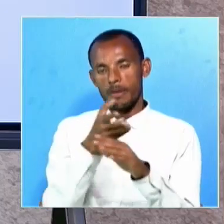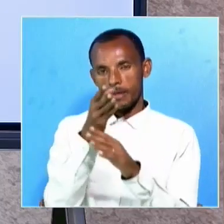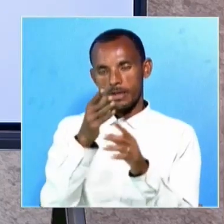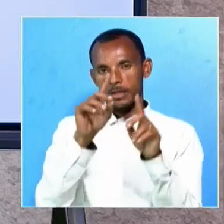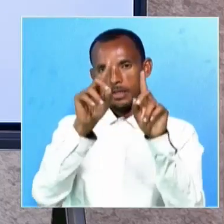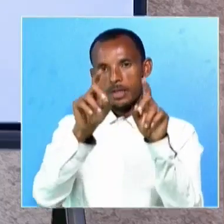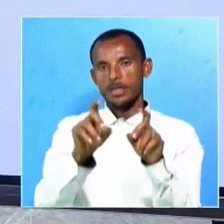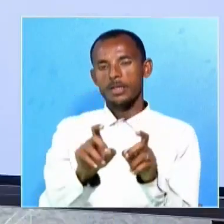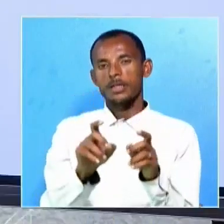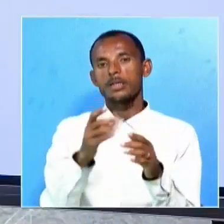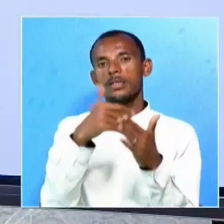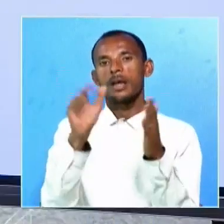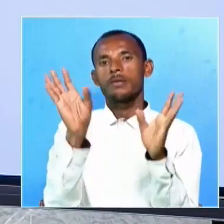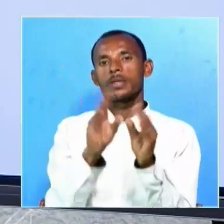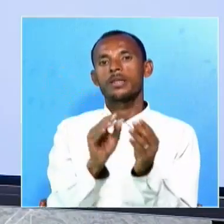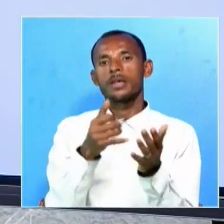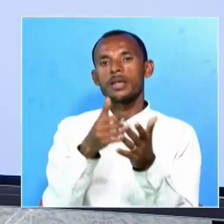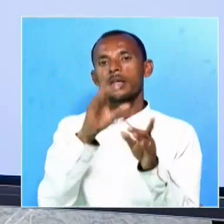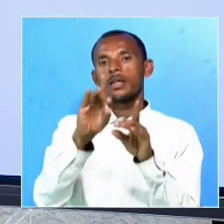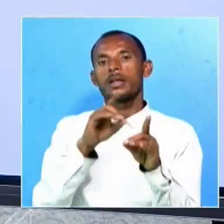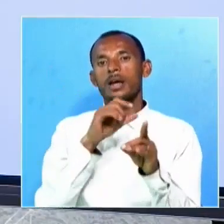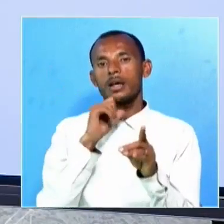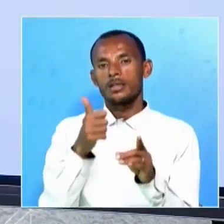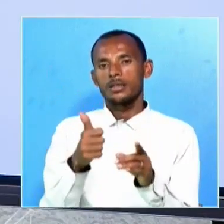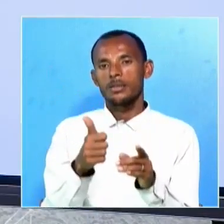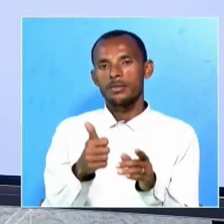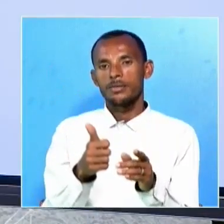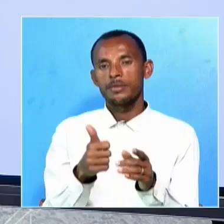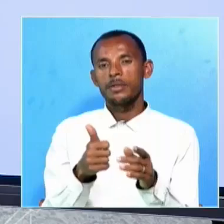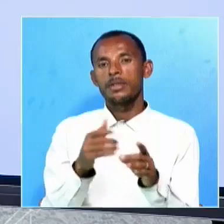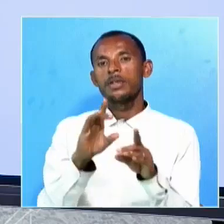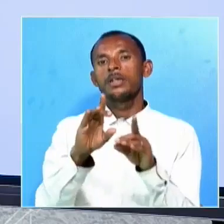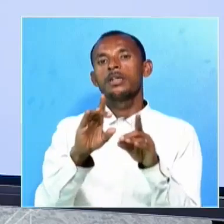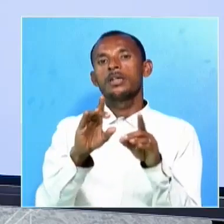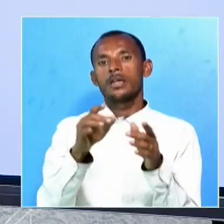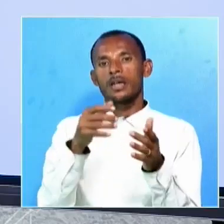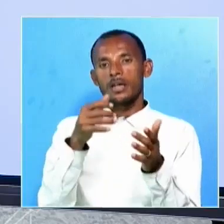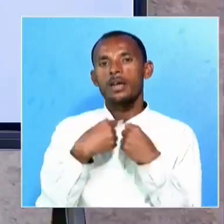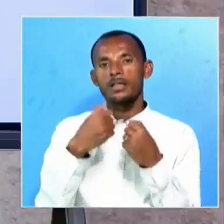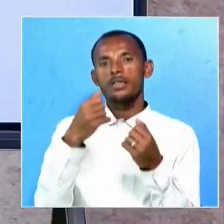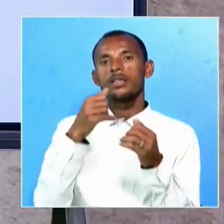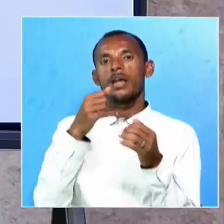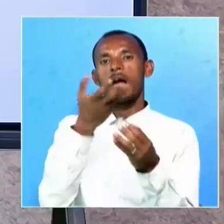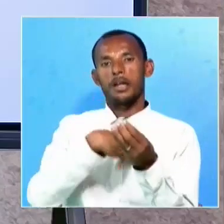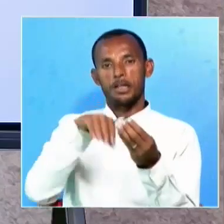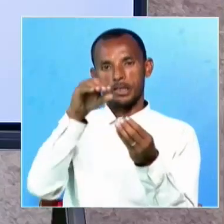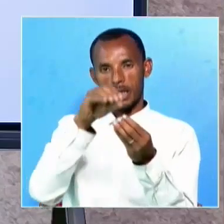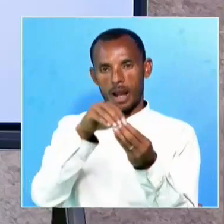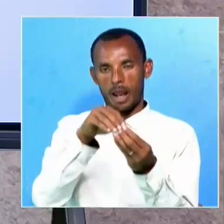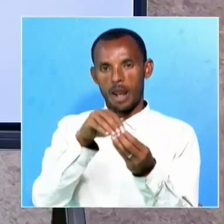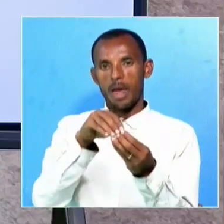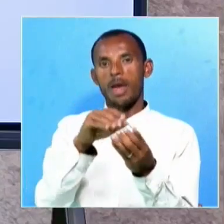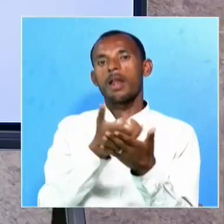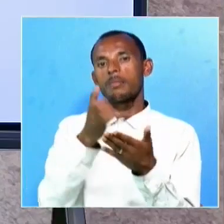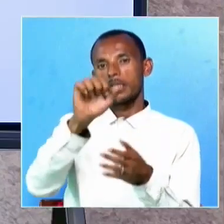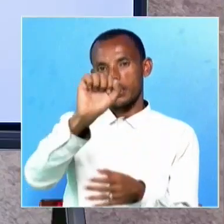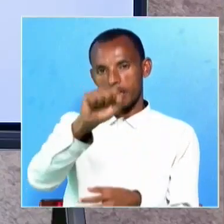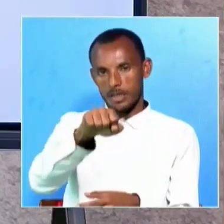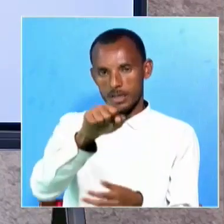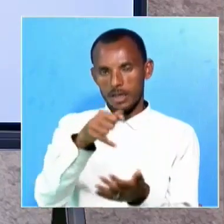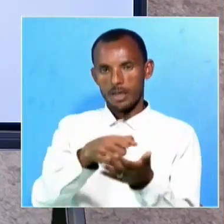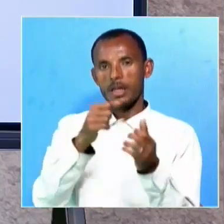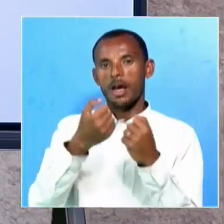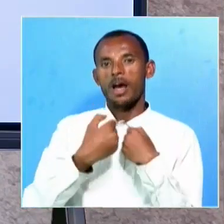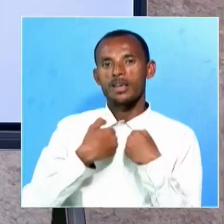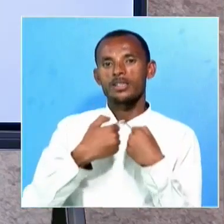subset, does this set has additional elements than the first set? Yeah, it has. It